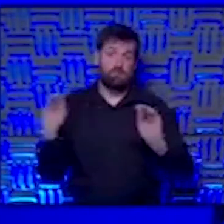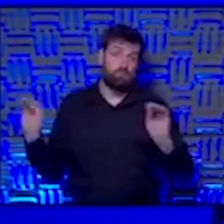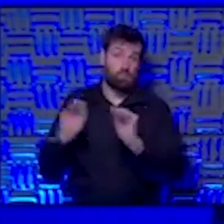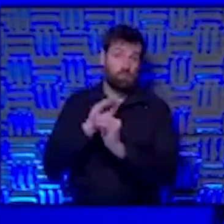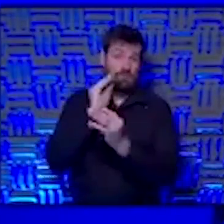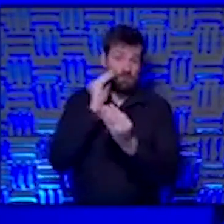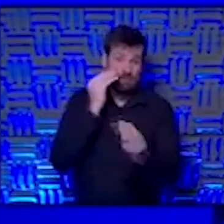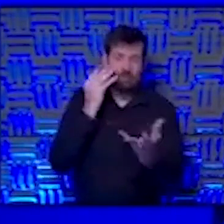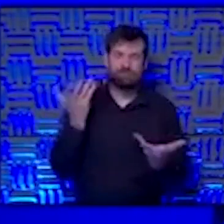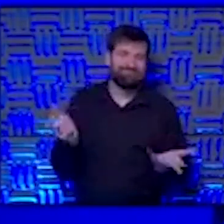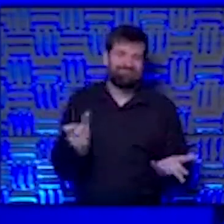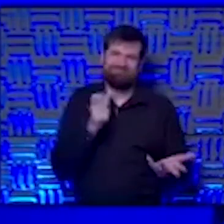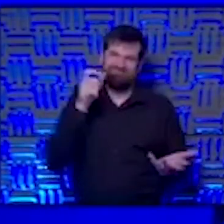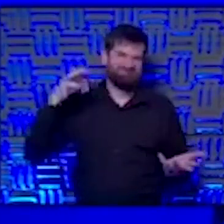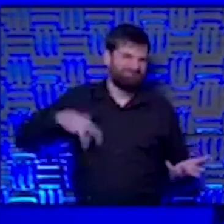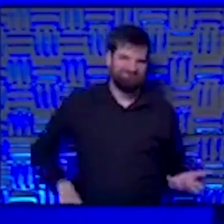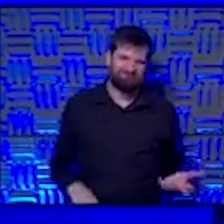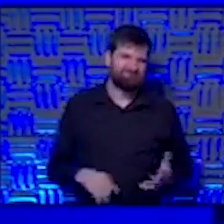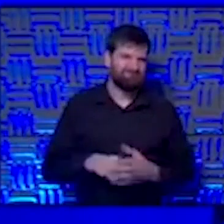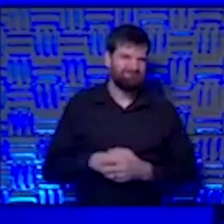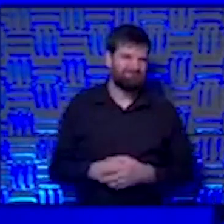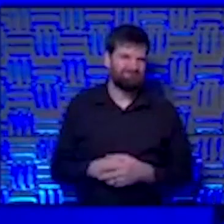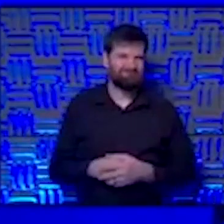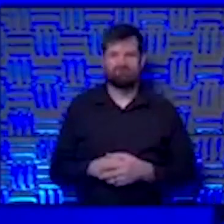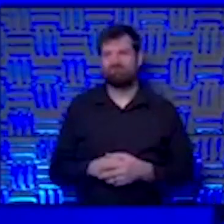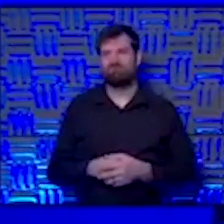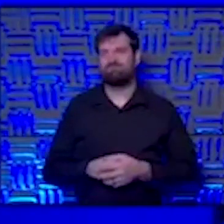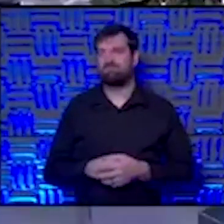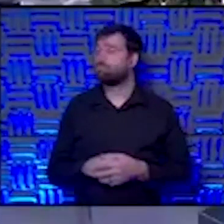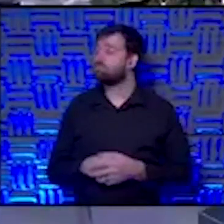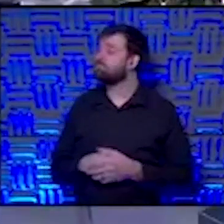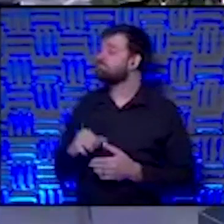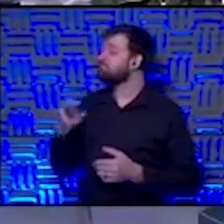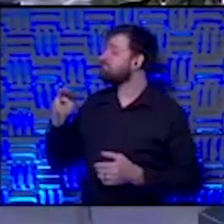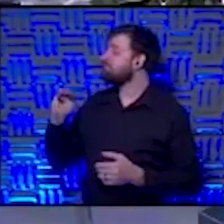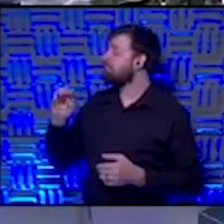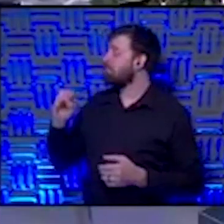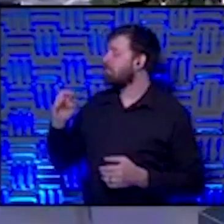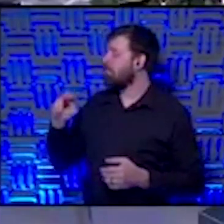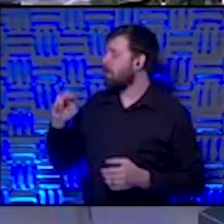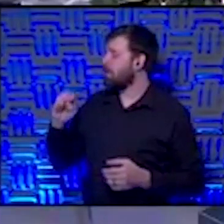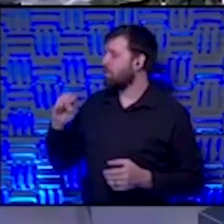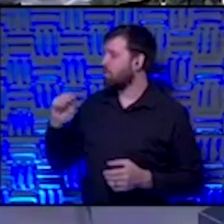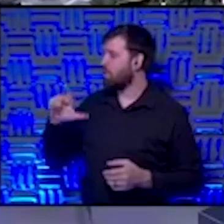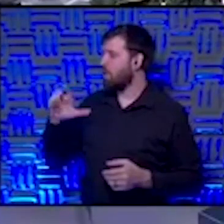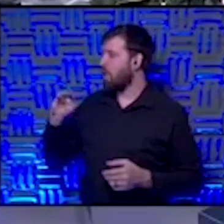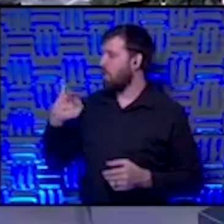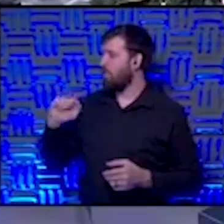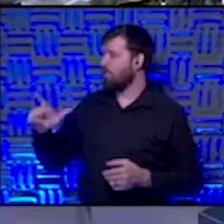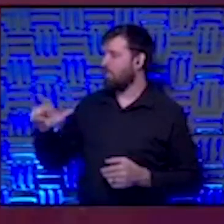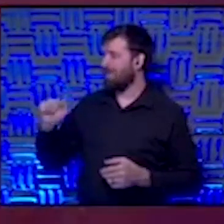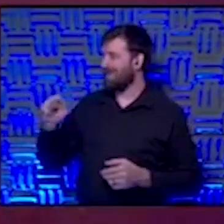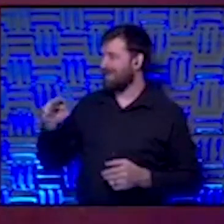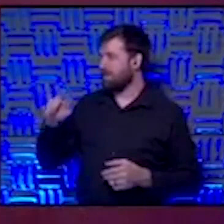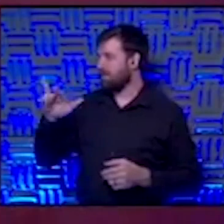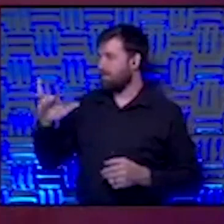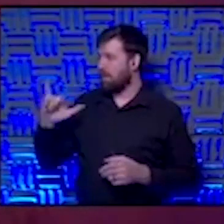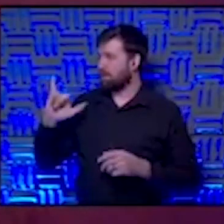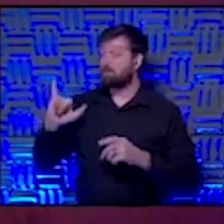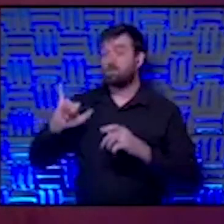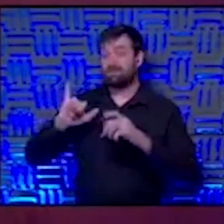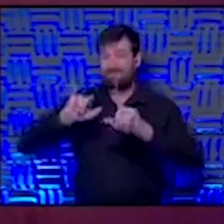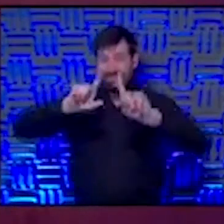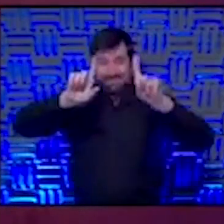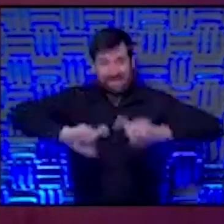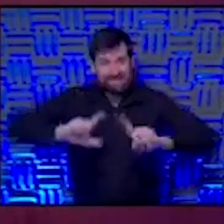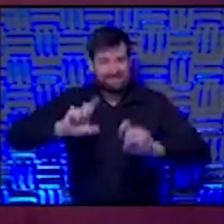wasn't beneficial to be using that. So those are the big. And monoclonal antibodies are actually being piloted in 7 cities around